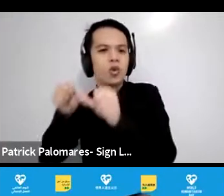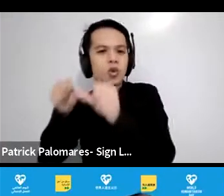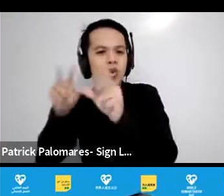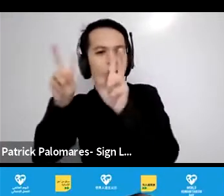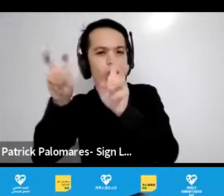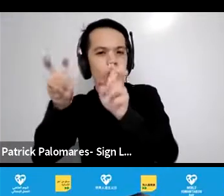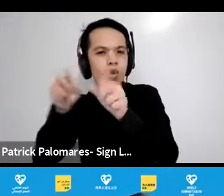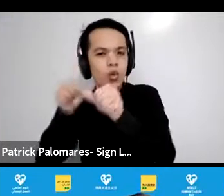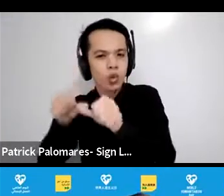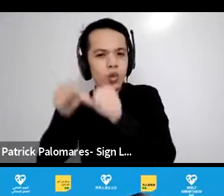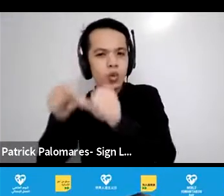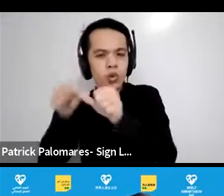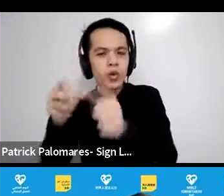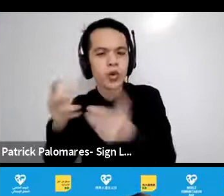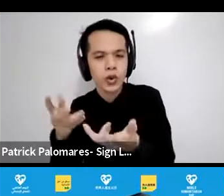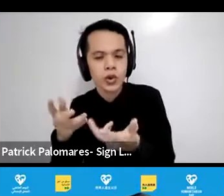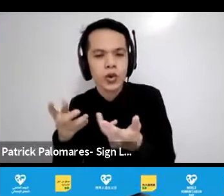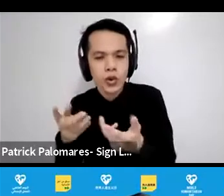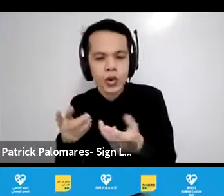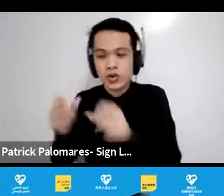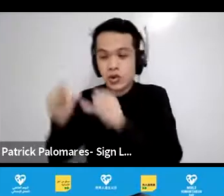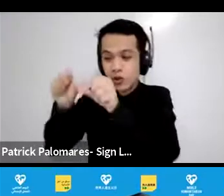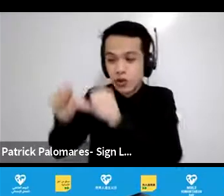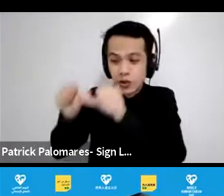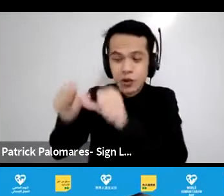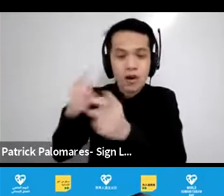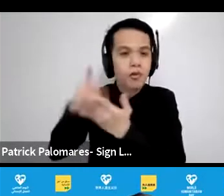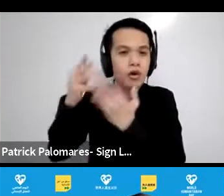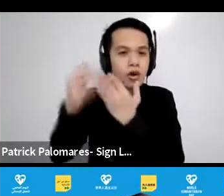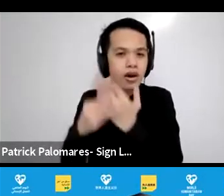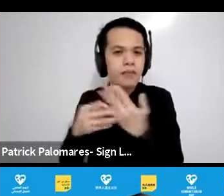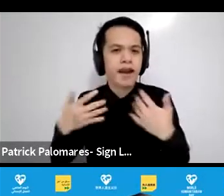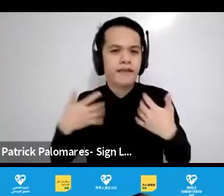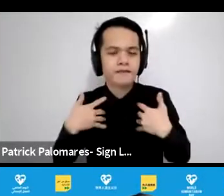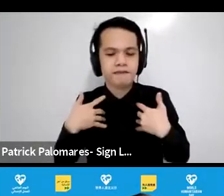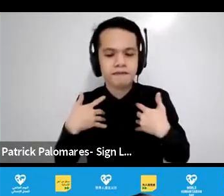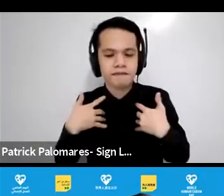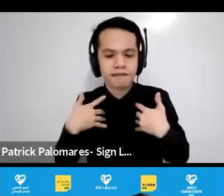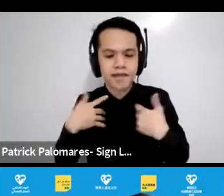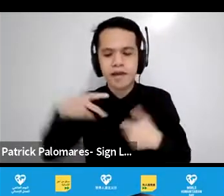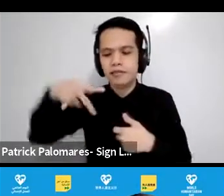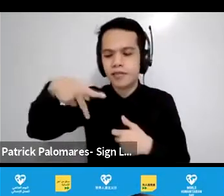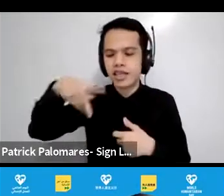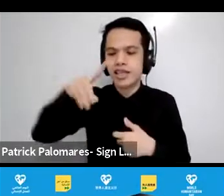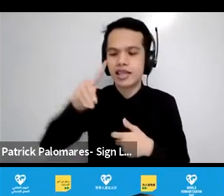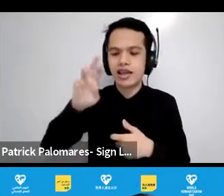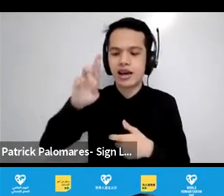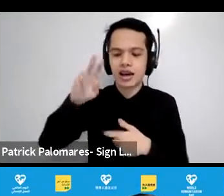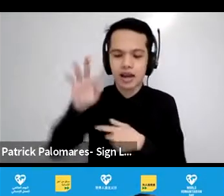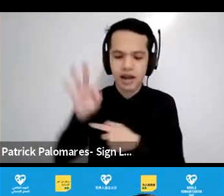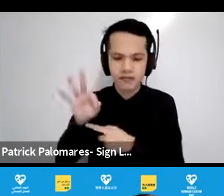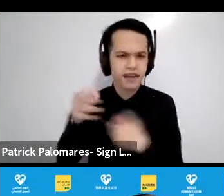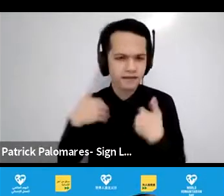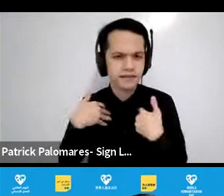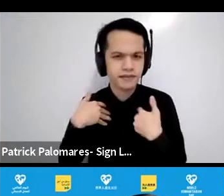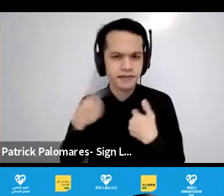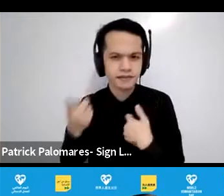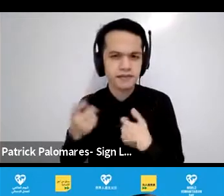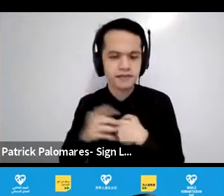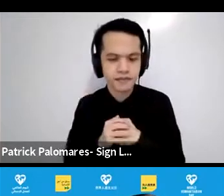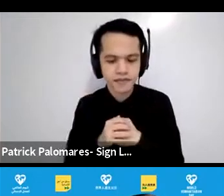think at the helm of continuity programming, we have a PDRF on that.